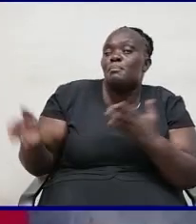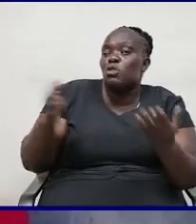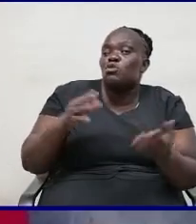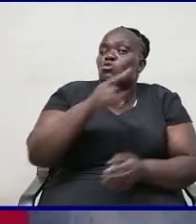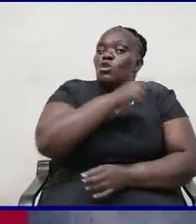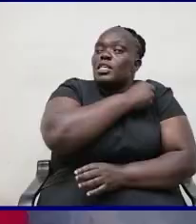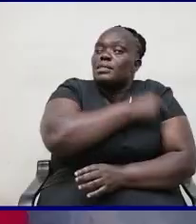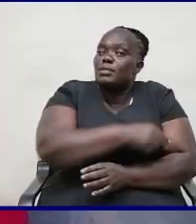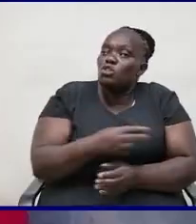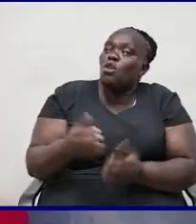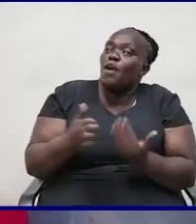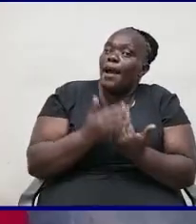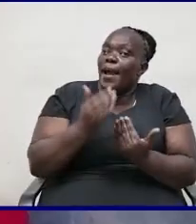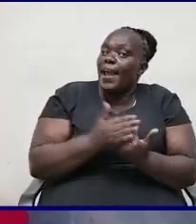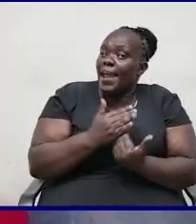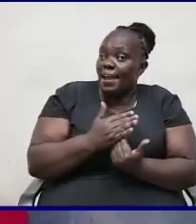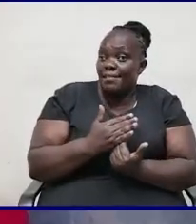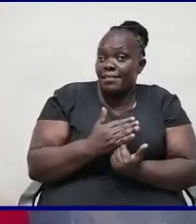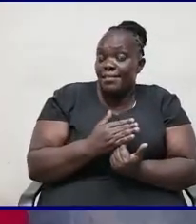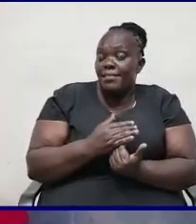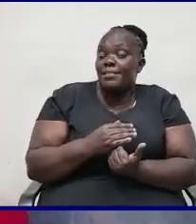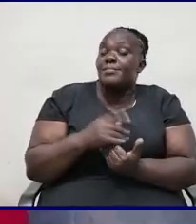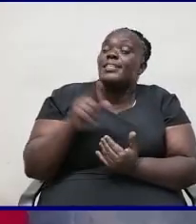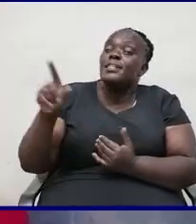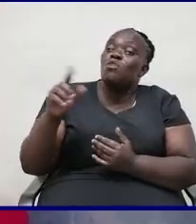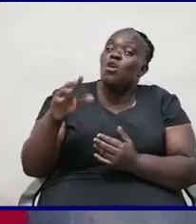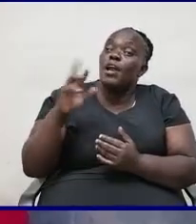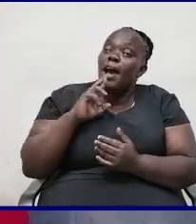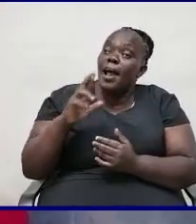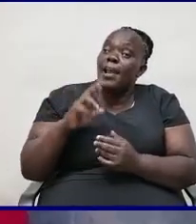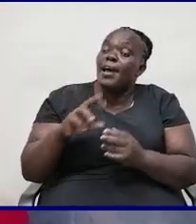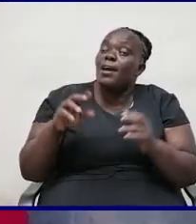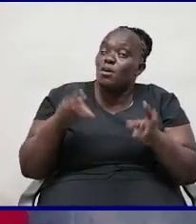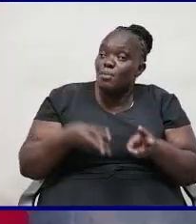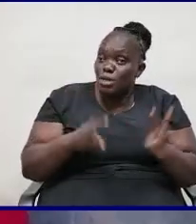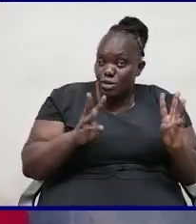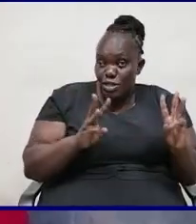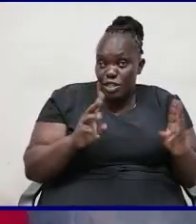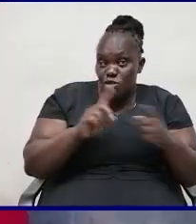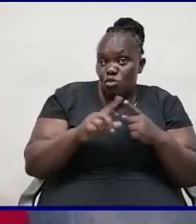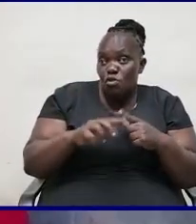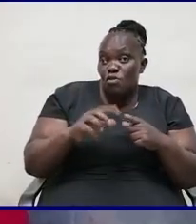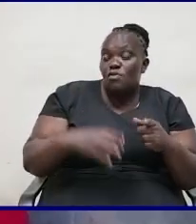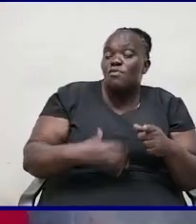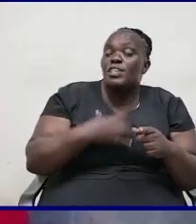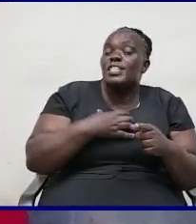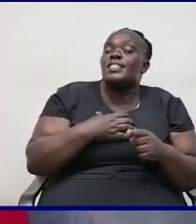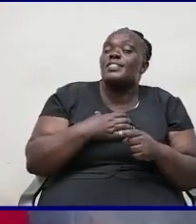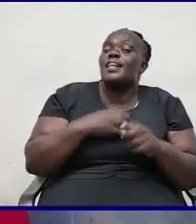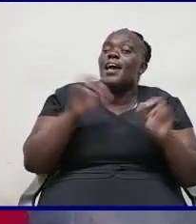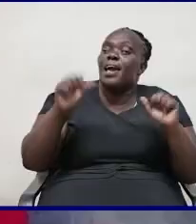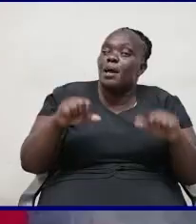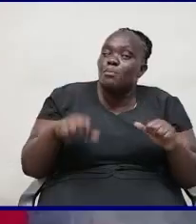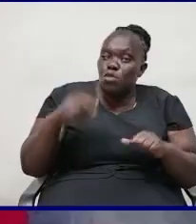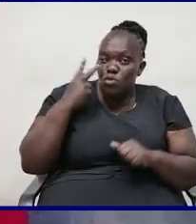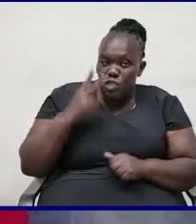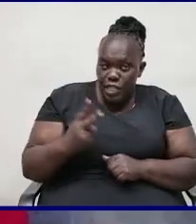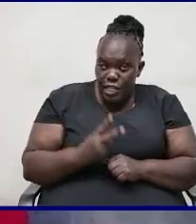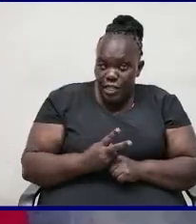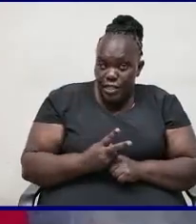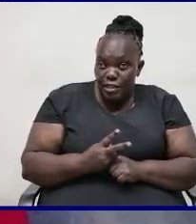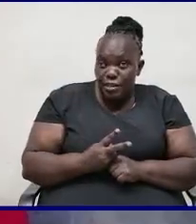is being treated, those who are taking care of him or her get an opportunity maybe to visit our touristic attractions and to be able to see